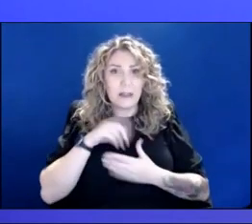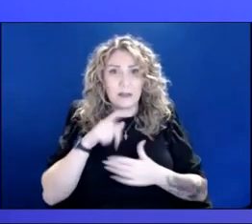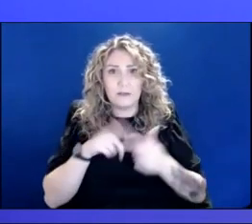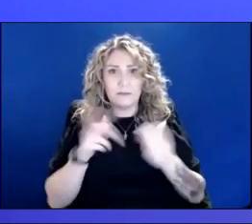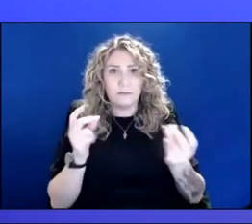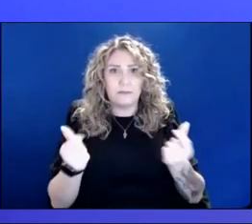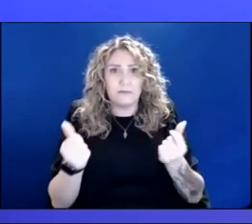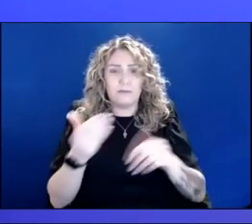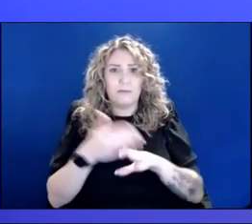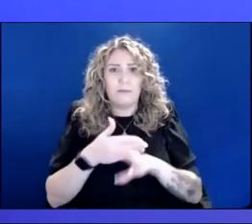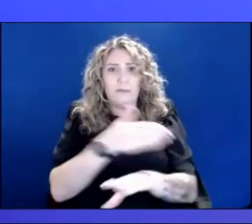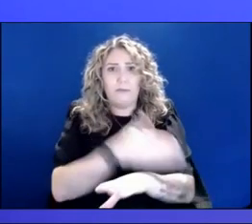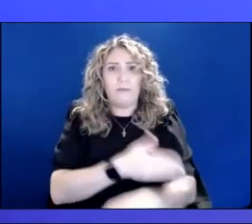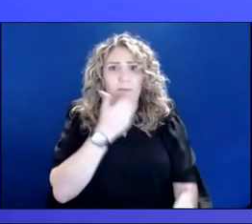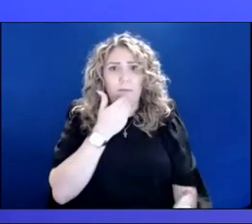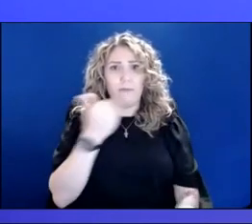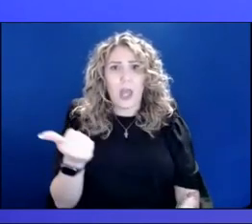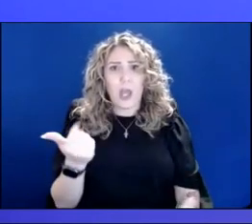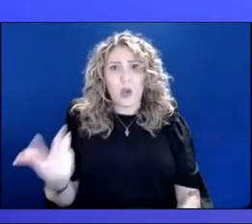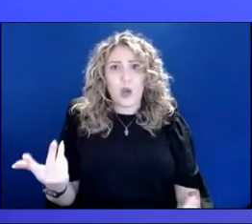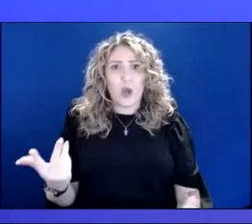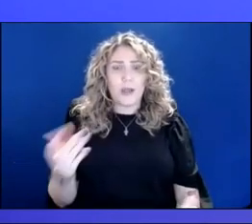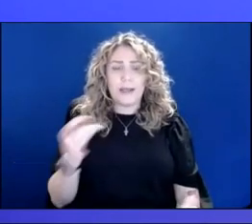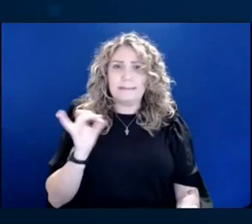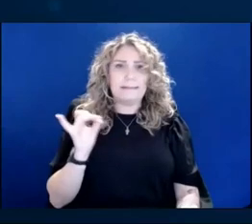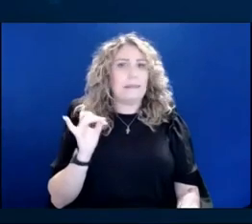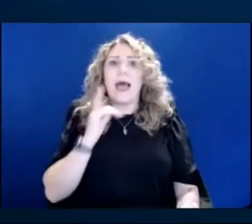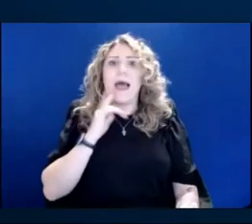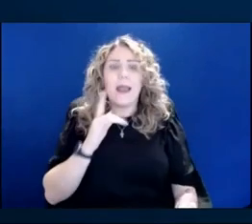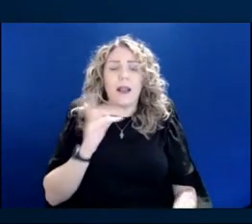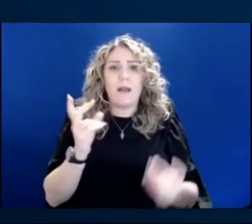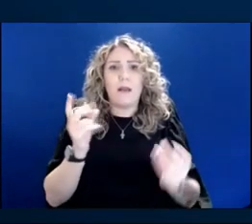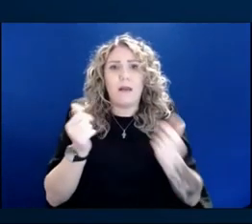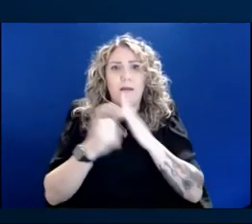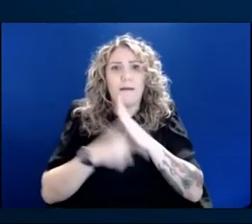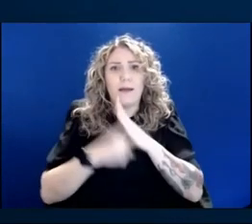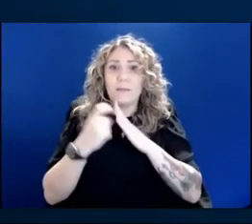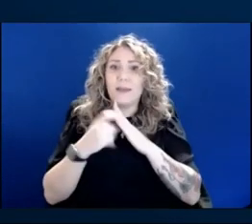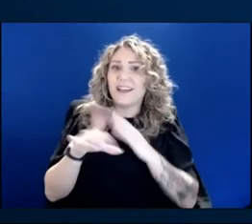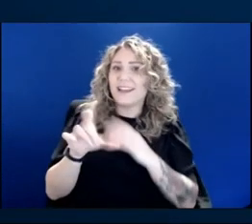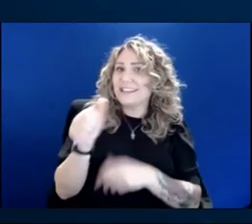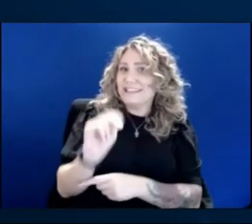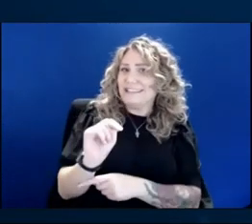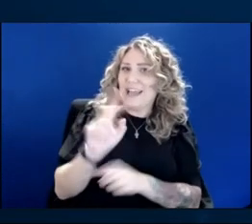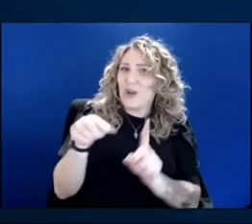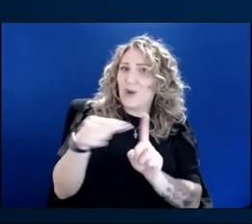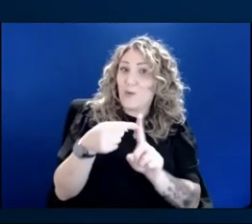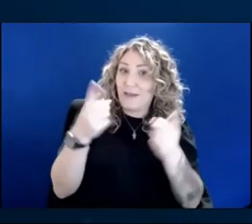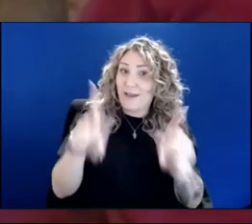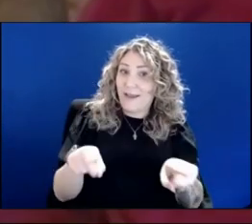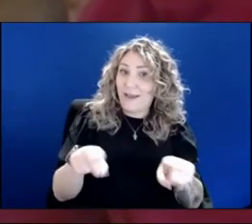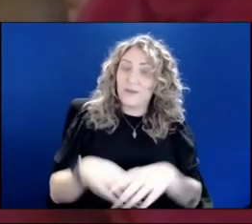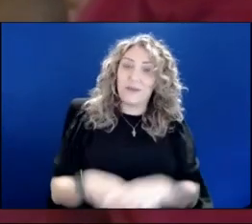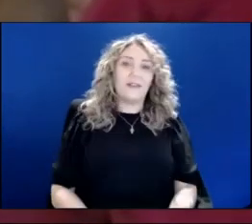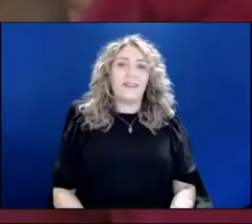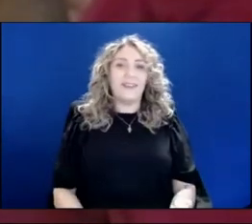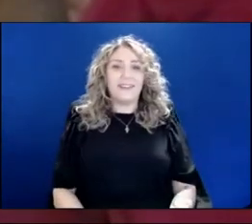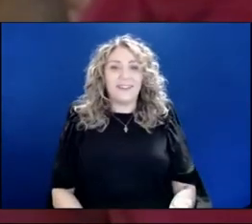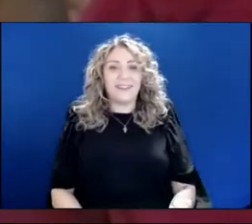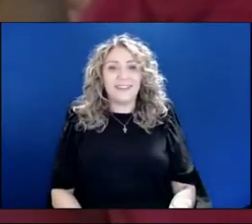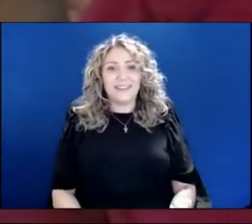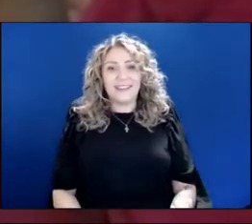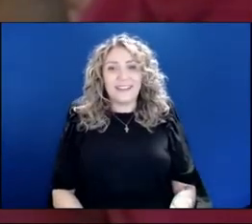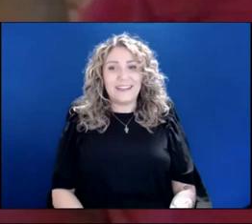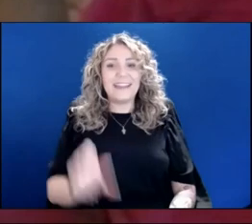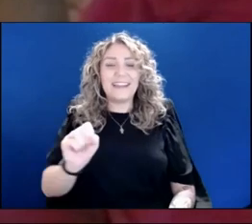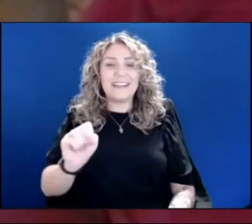it's almost like a light switch. Right, how Dan, fast they feel better. When did the light switch turn on for you? And so yes, with my